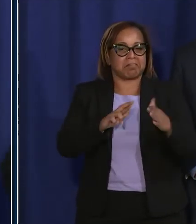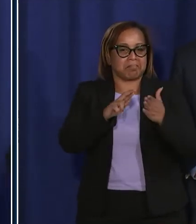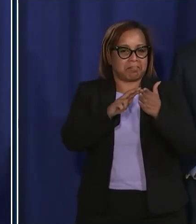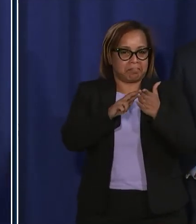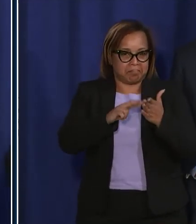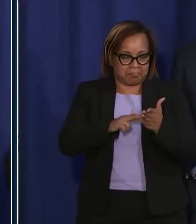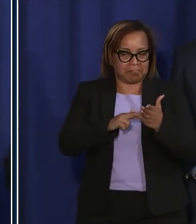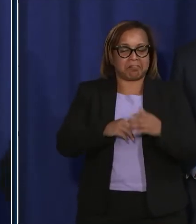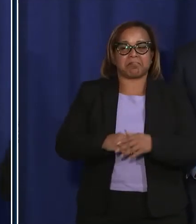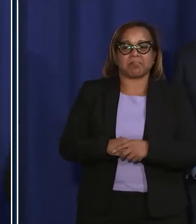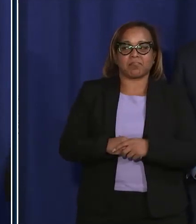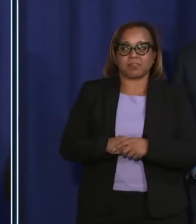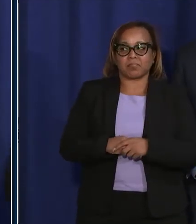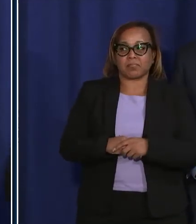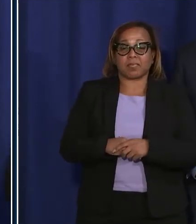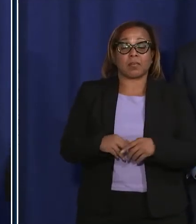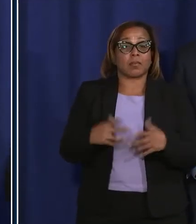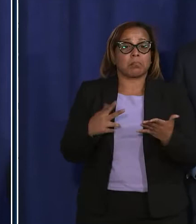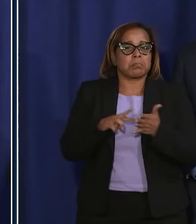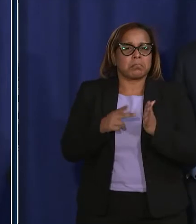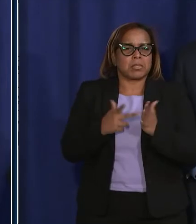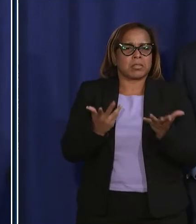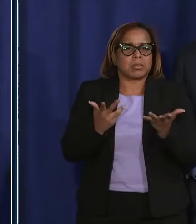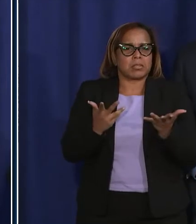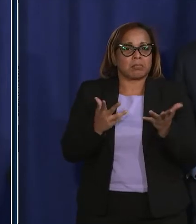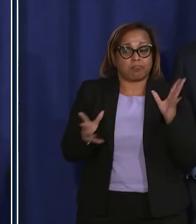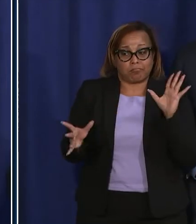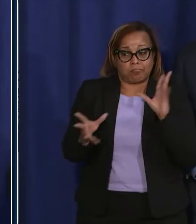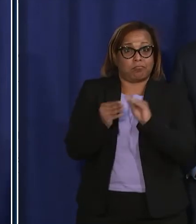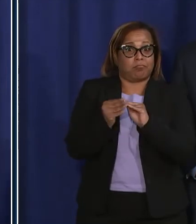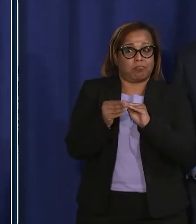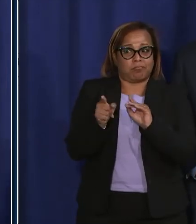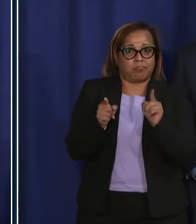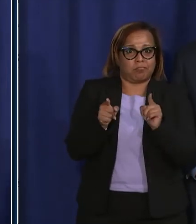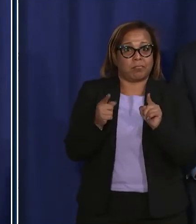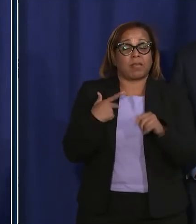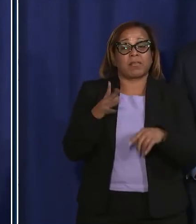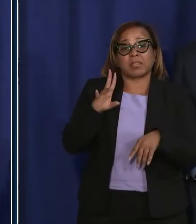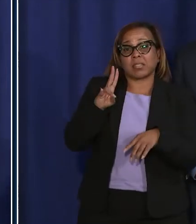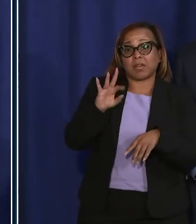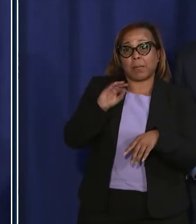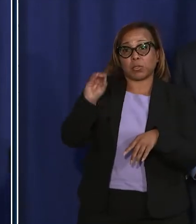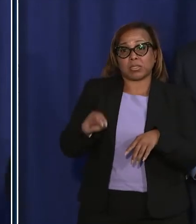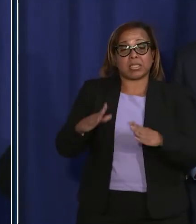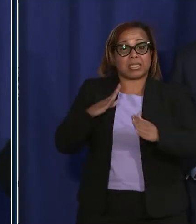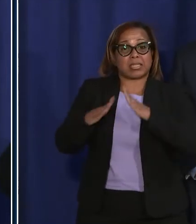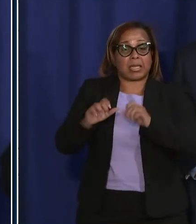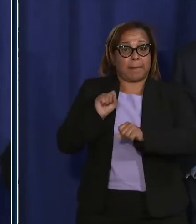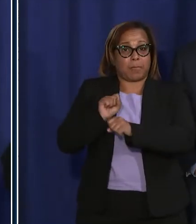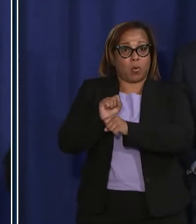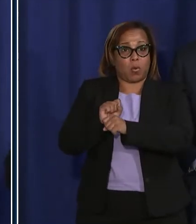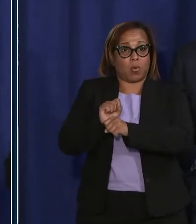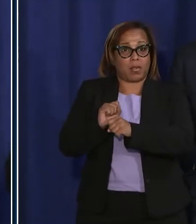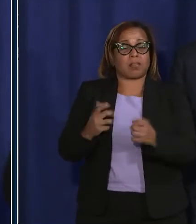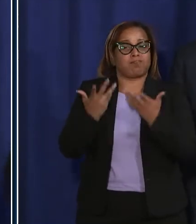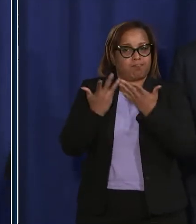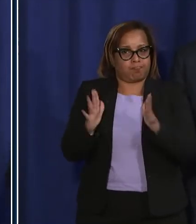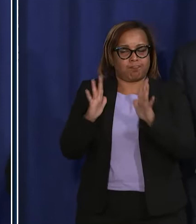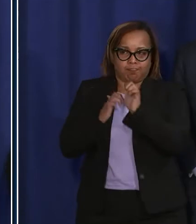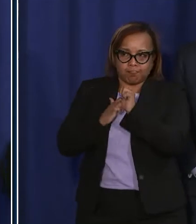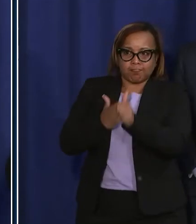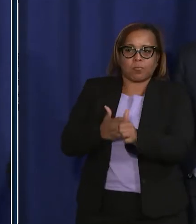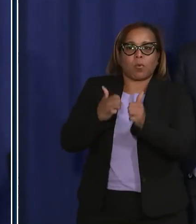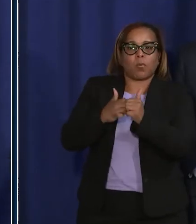registration. That means in total that we have 79% of city employees who complied